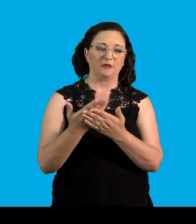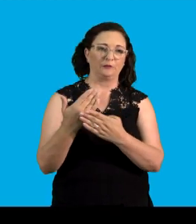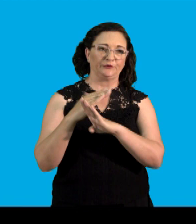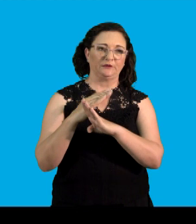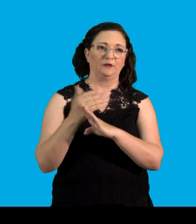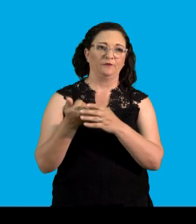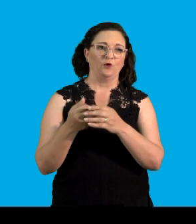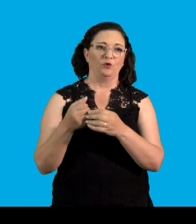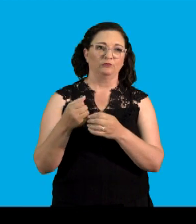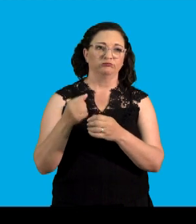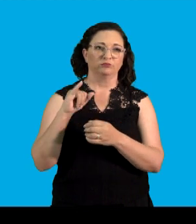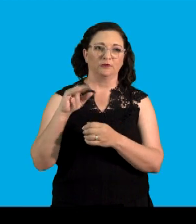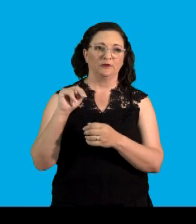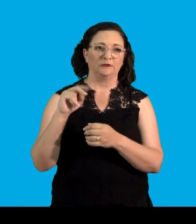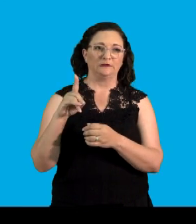industrial action.